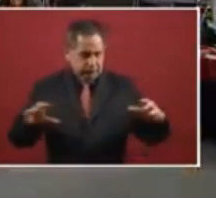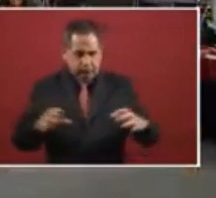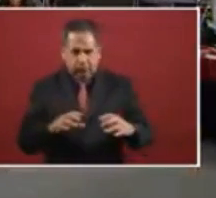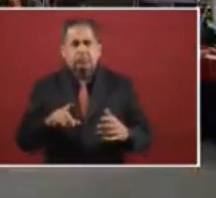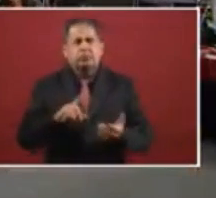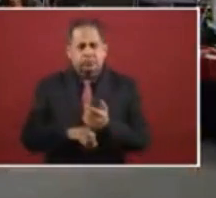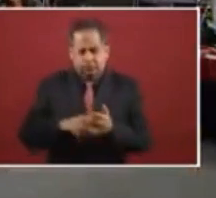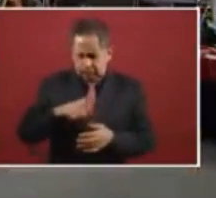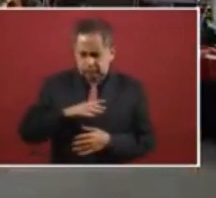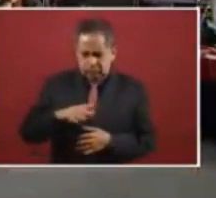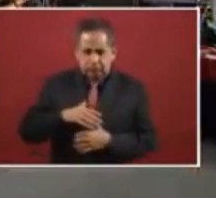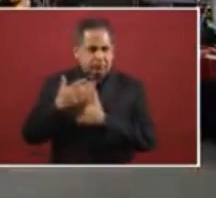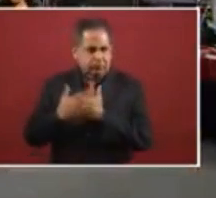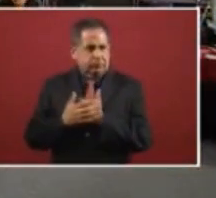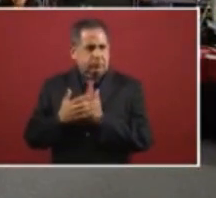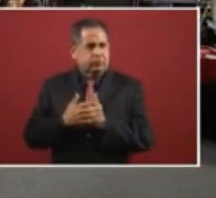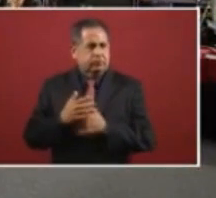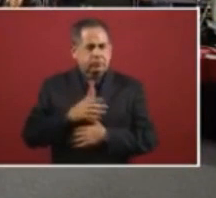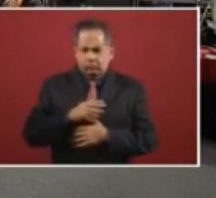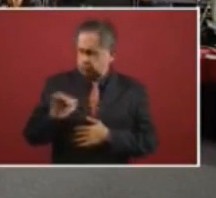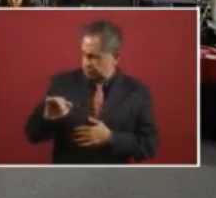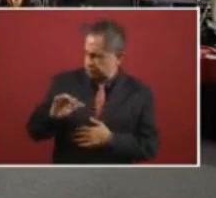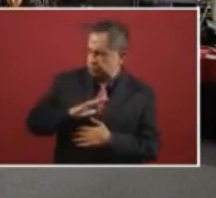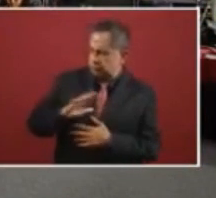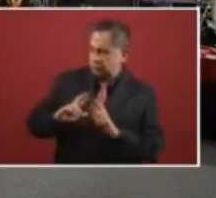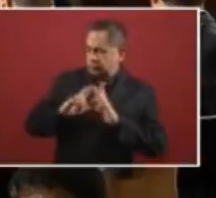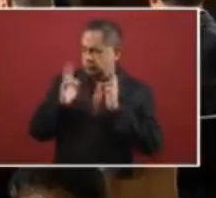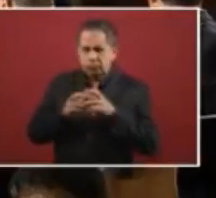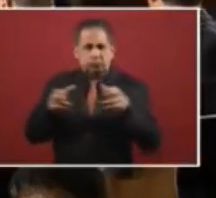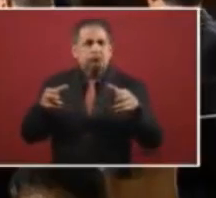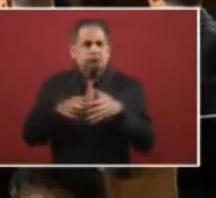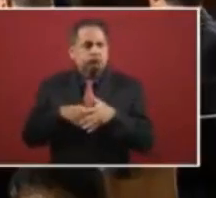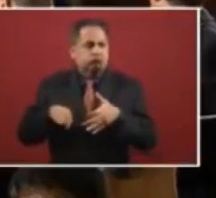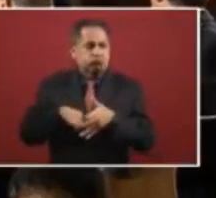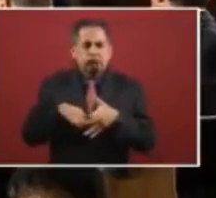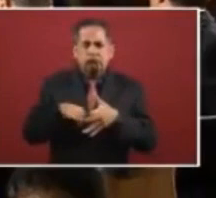so did they agree with the committee?